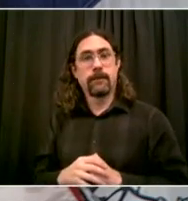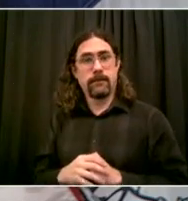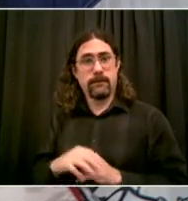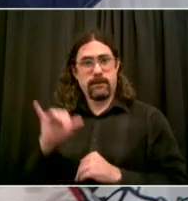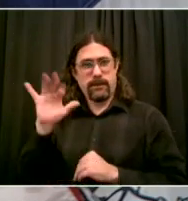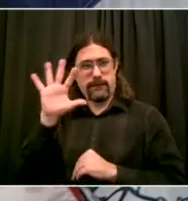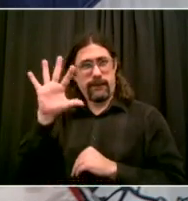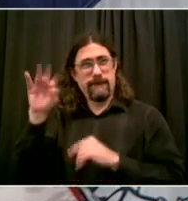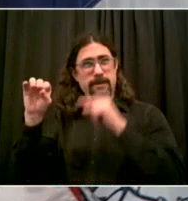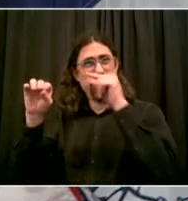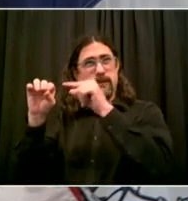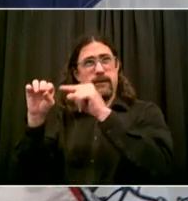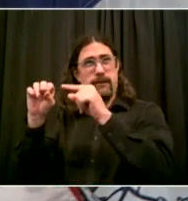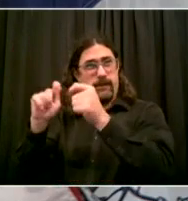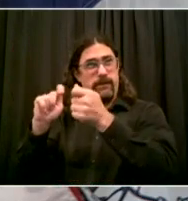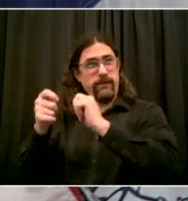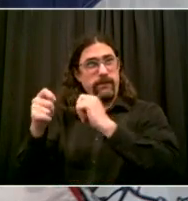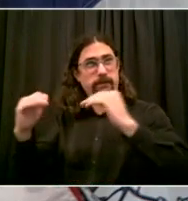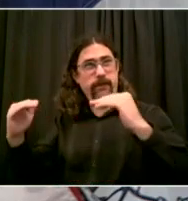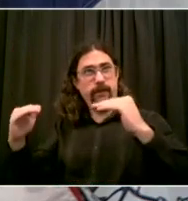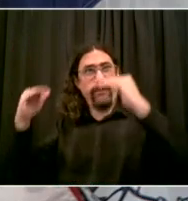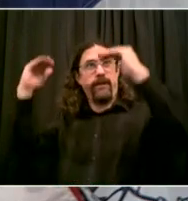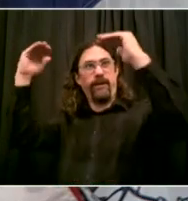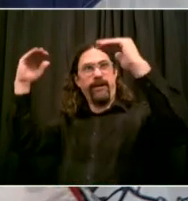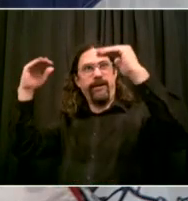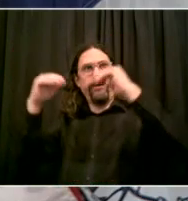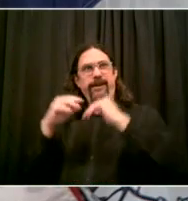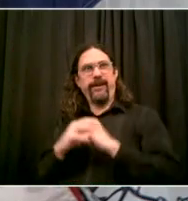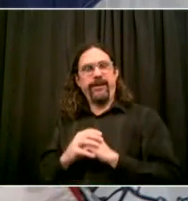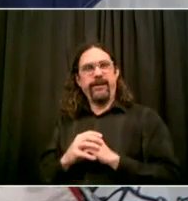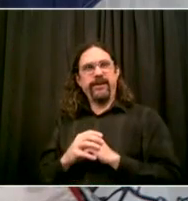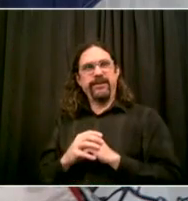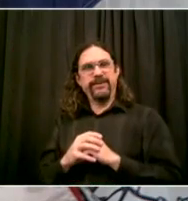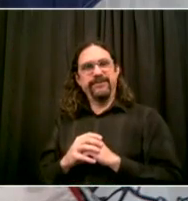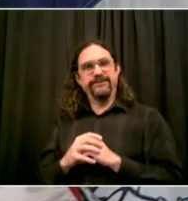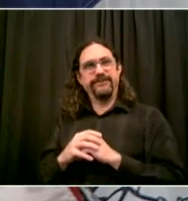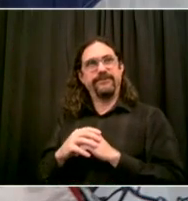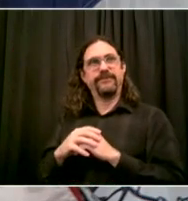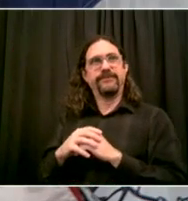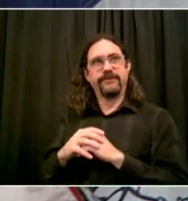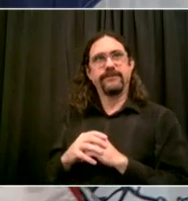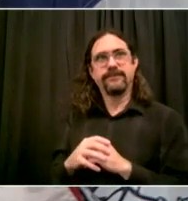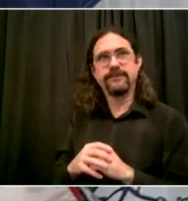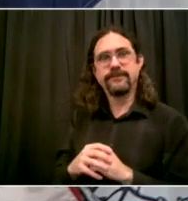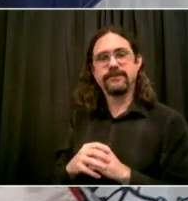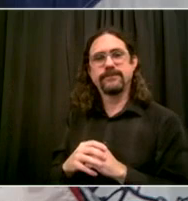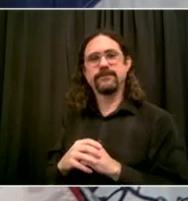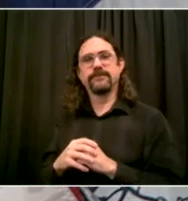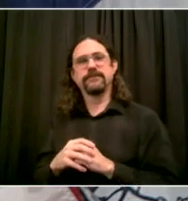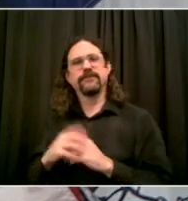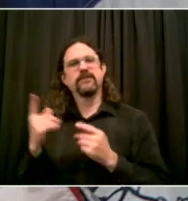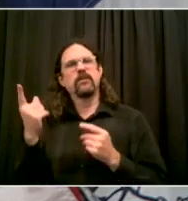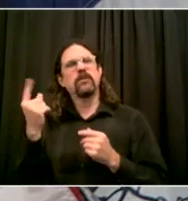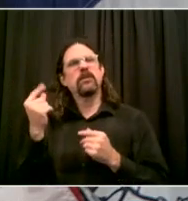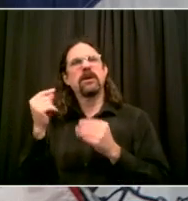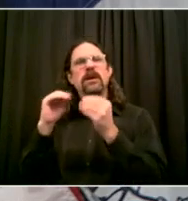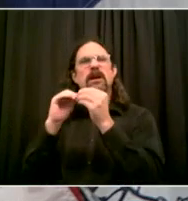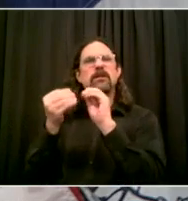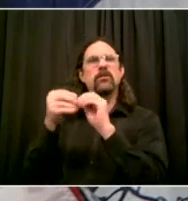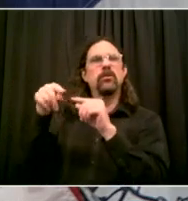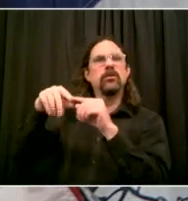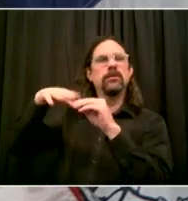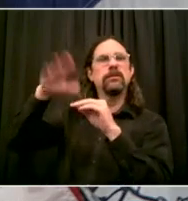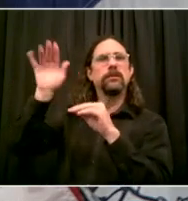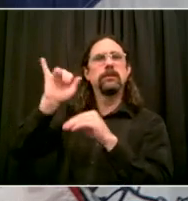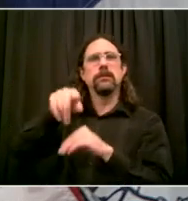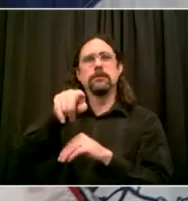trigger thresholds at a city level and focusing them more exclusively on the kind of microcluster neighborhood level? No. Can you